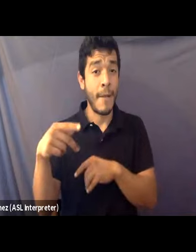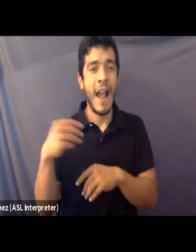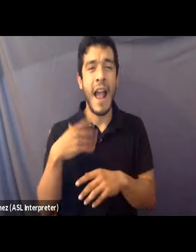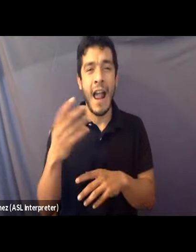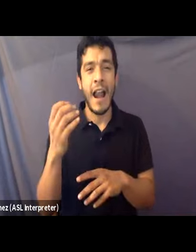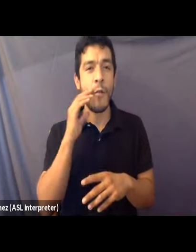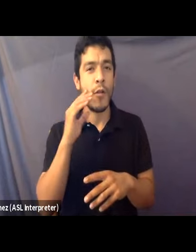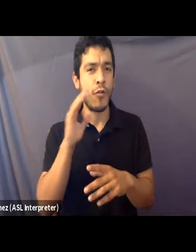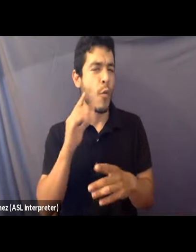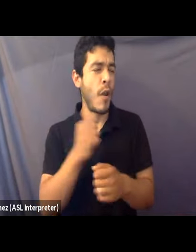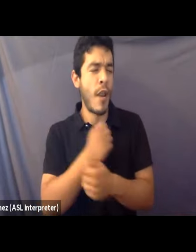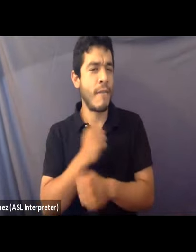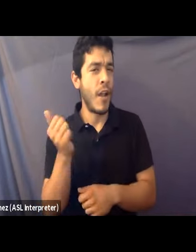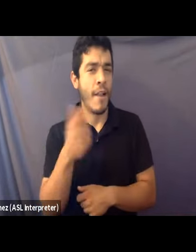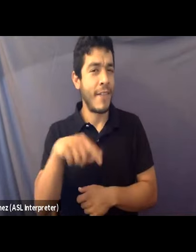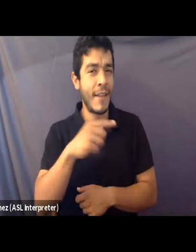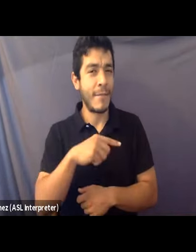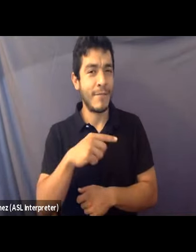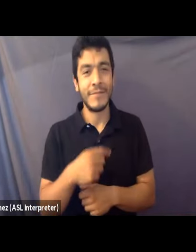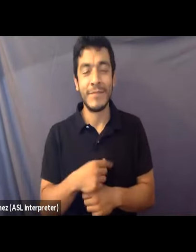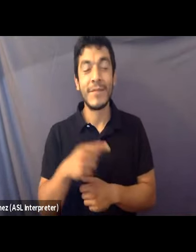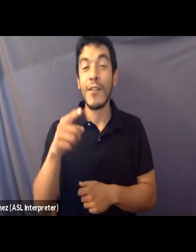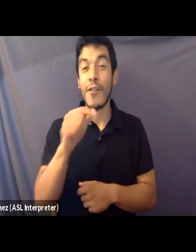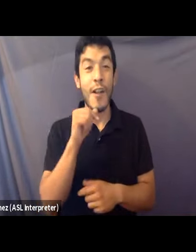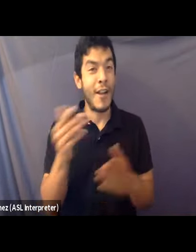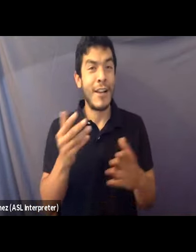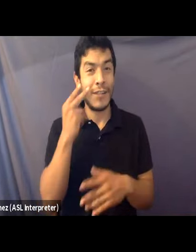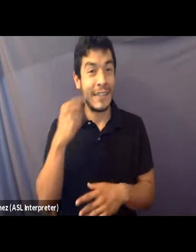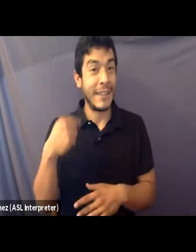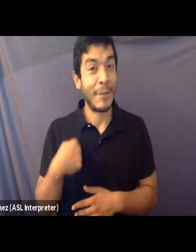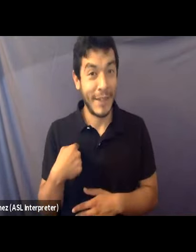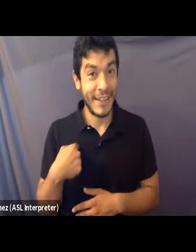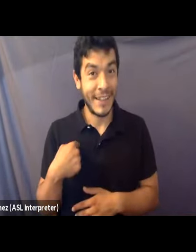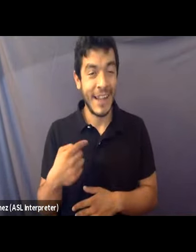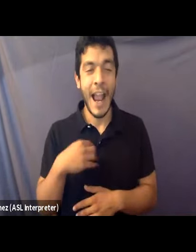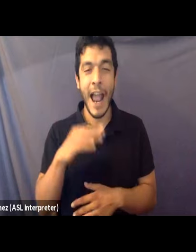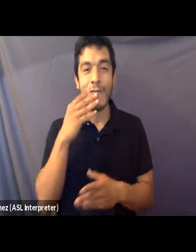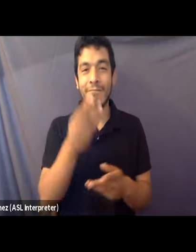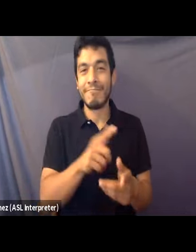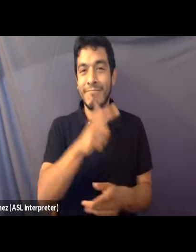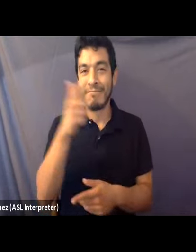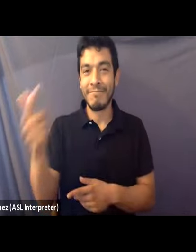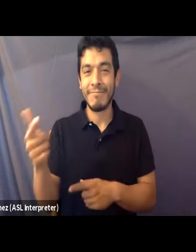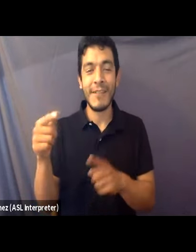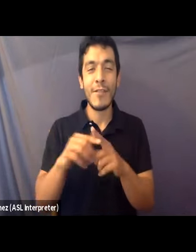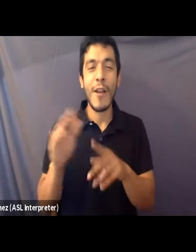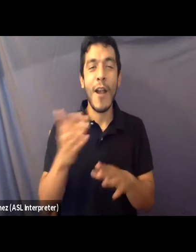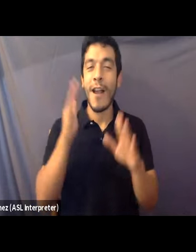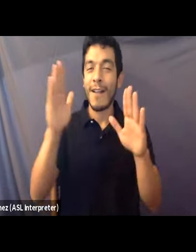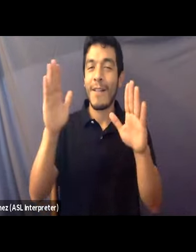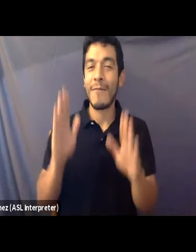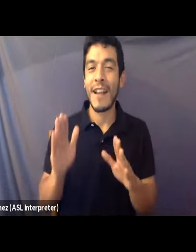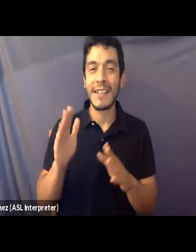them. But you aren't here to see me, so I'm going to hand this over to our amazing host,